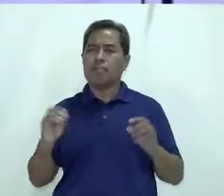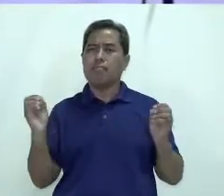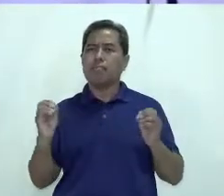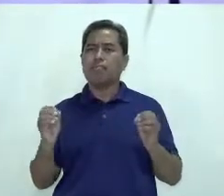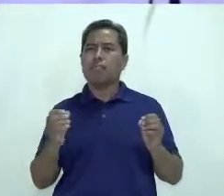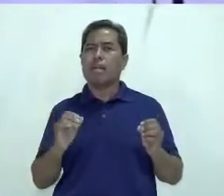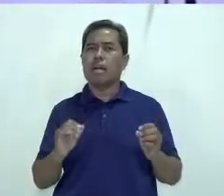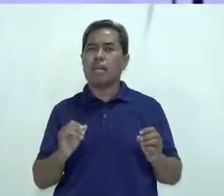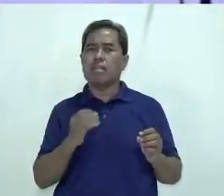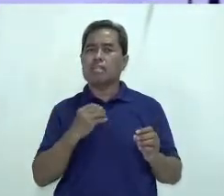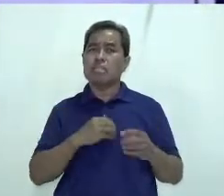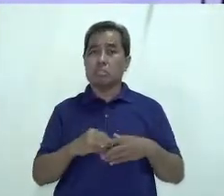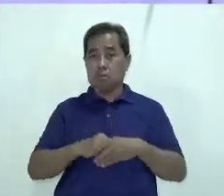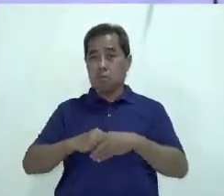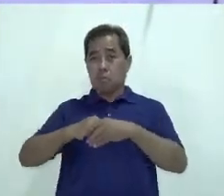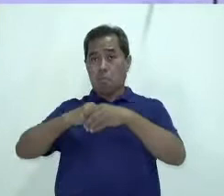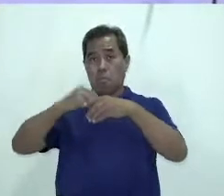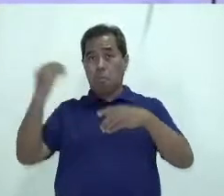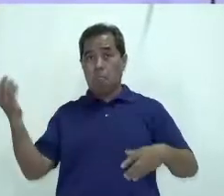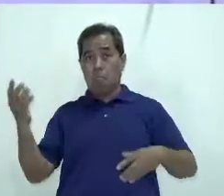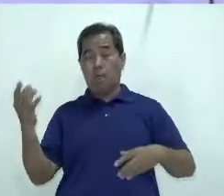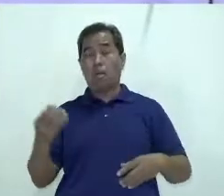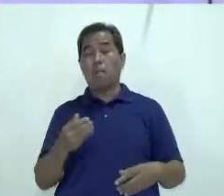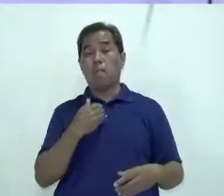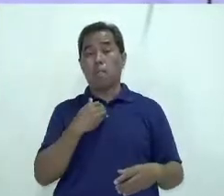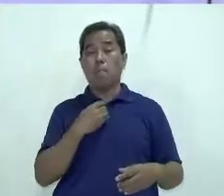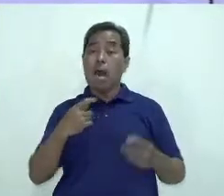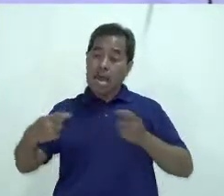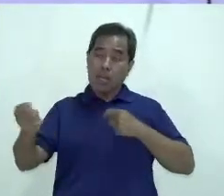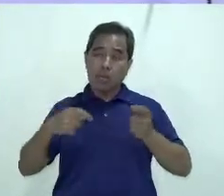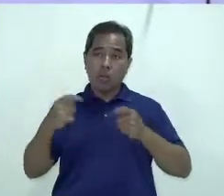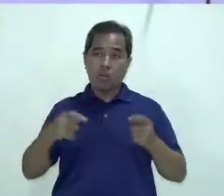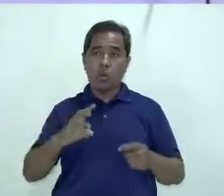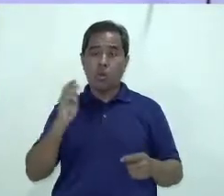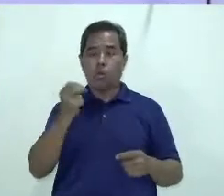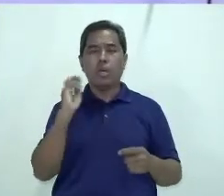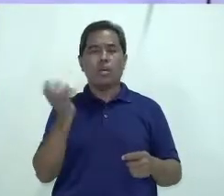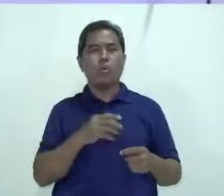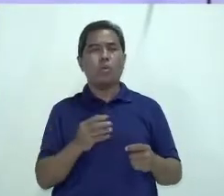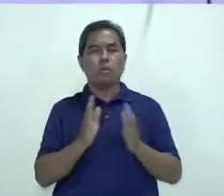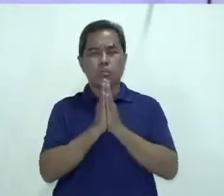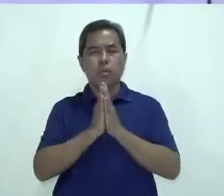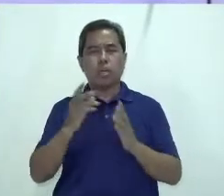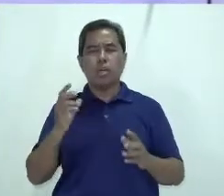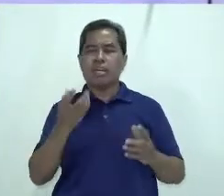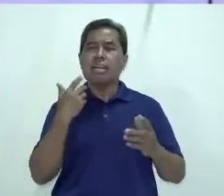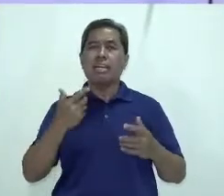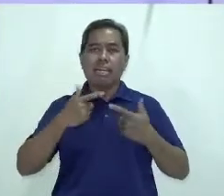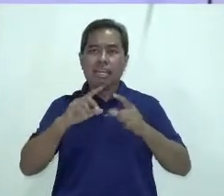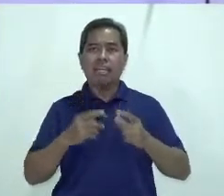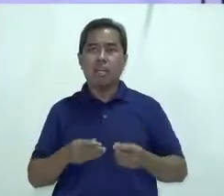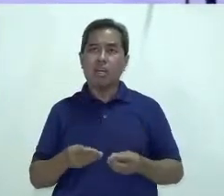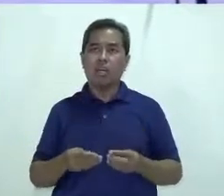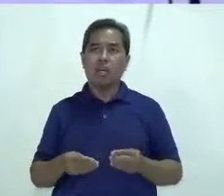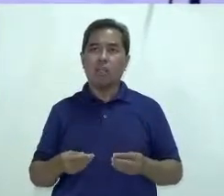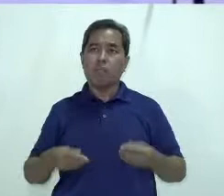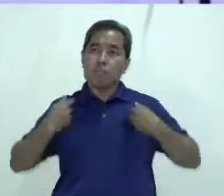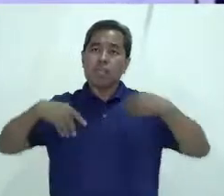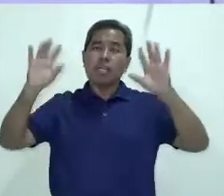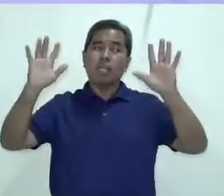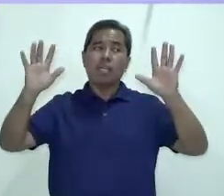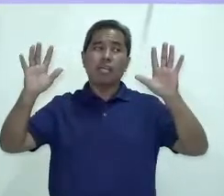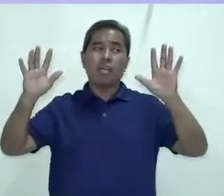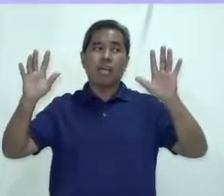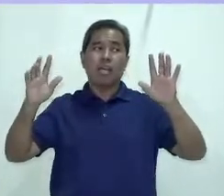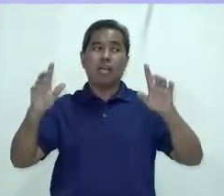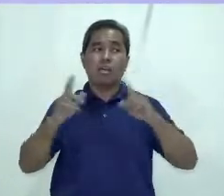This is outside of my control. When we pray, submitting to God our cares, and praise,